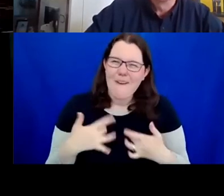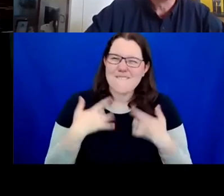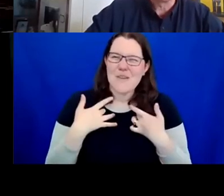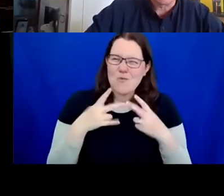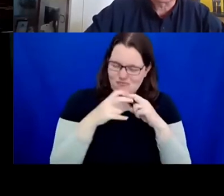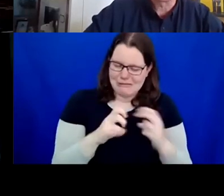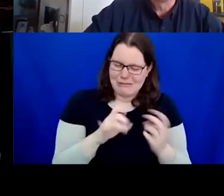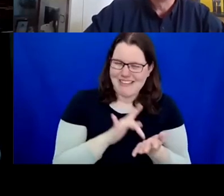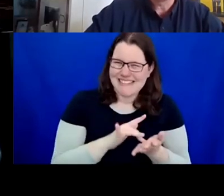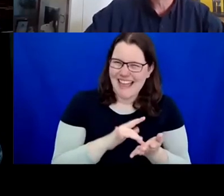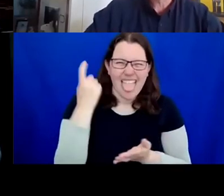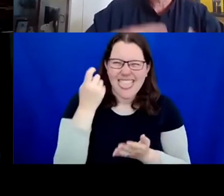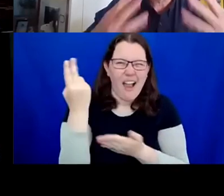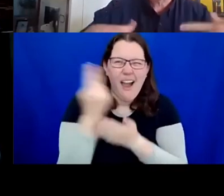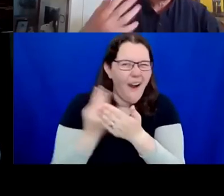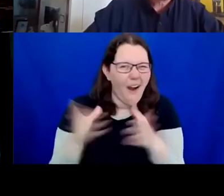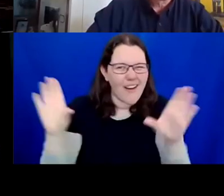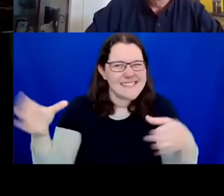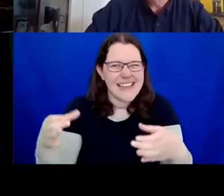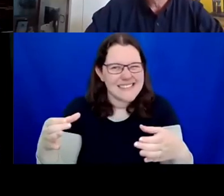sector more widely